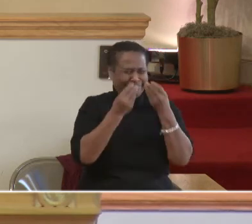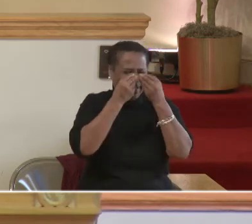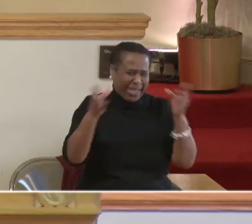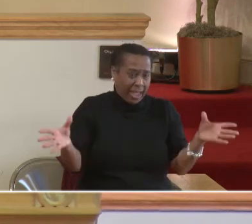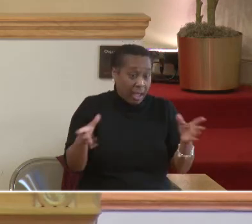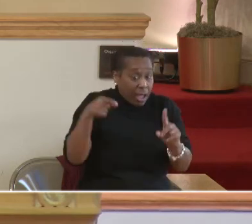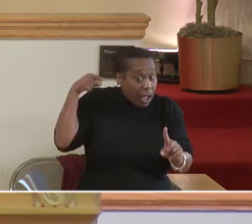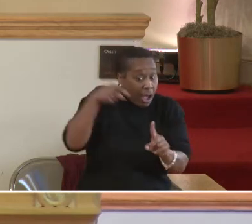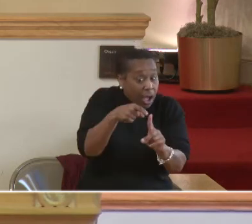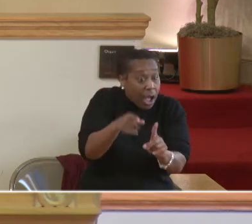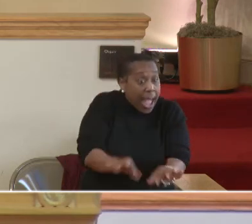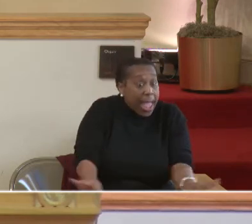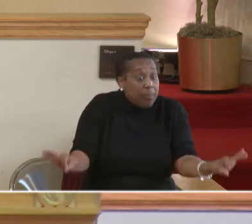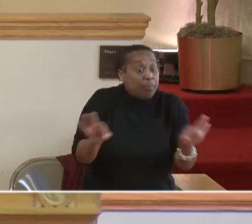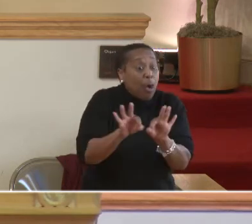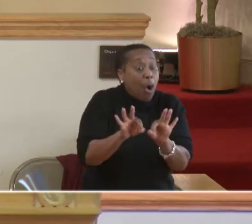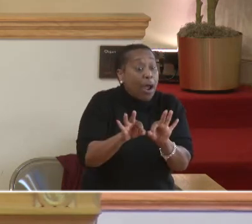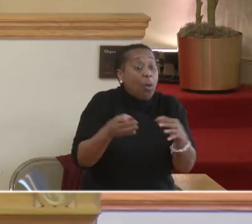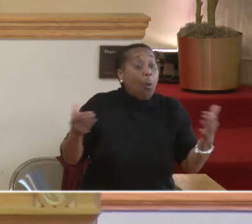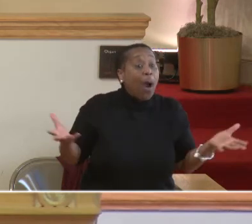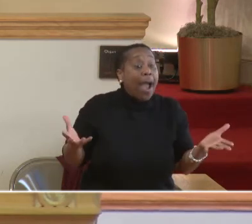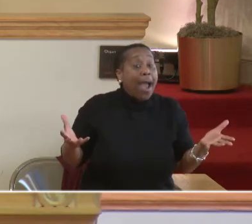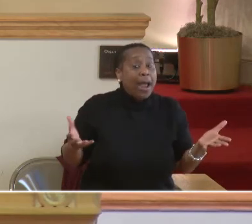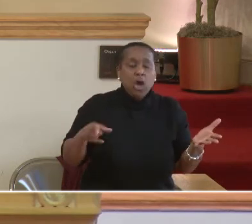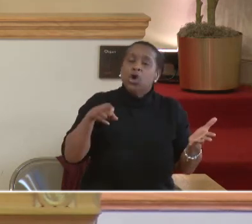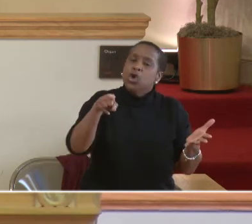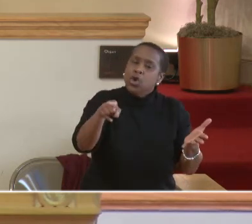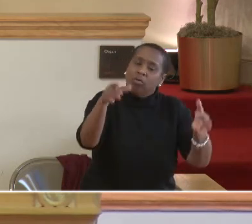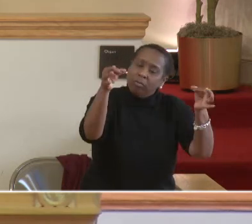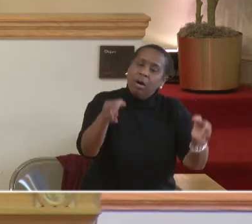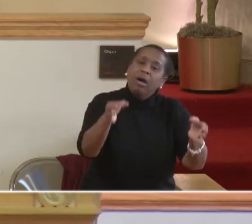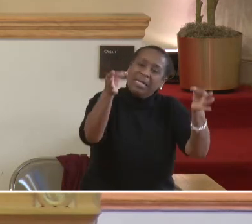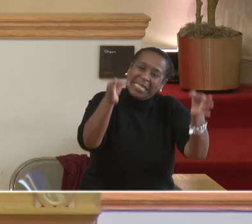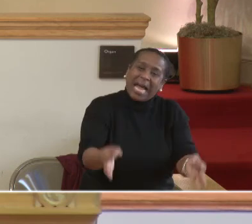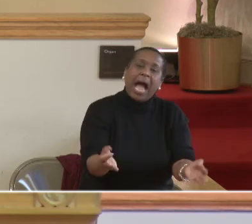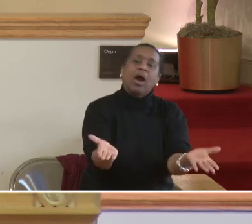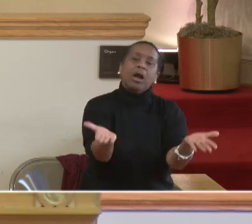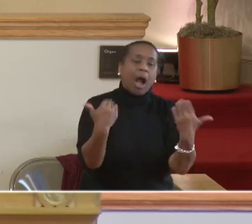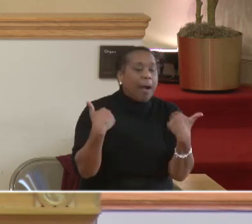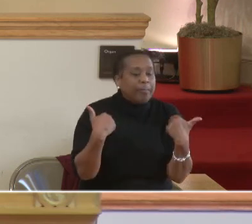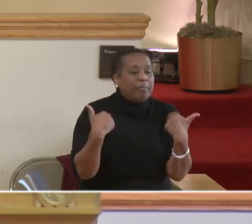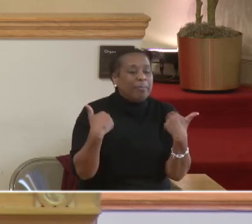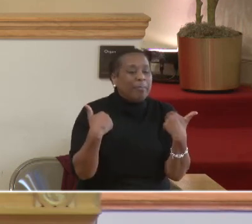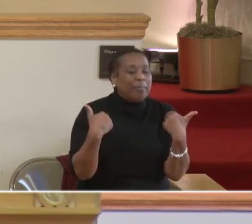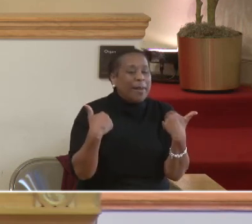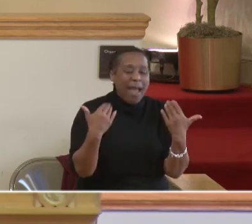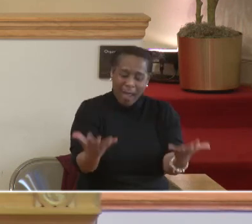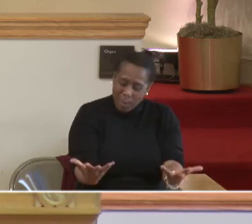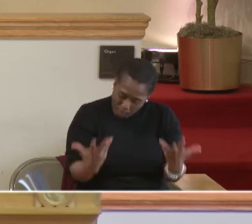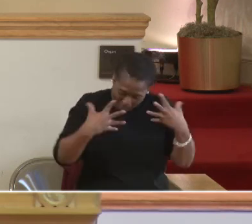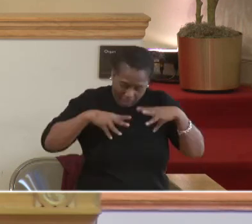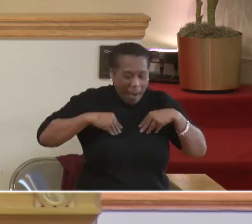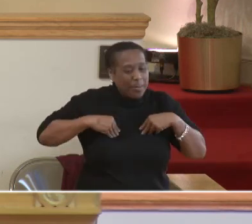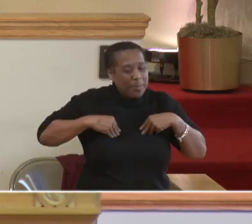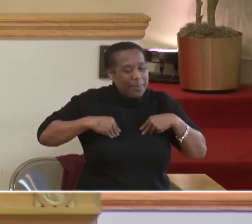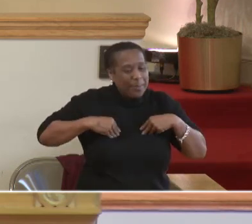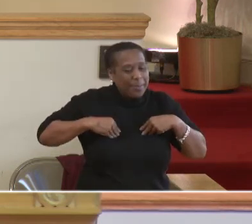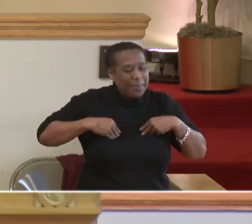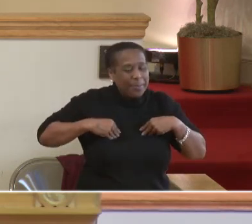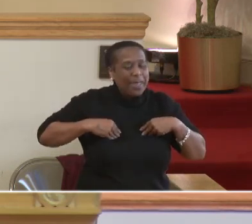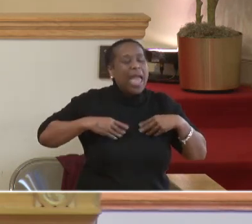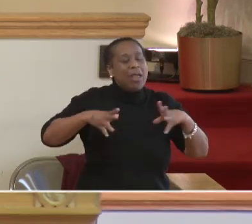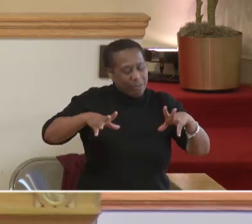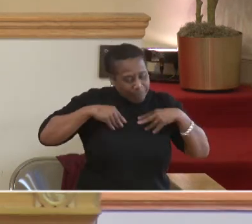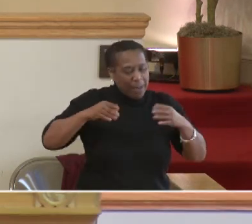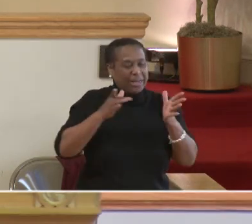most and greatest importance is that you come. And you come to know